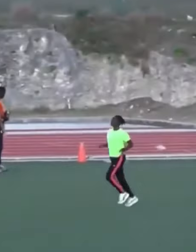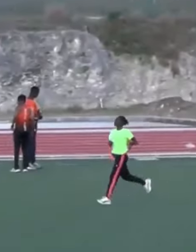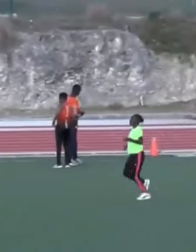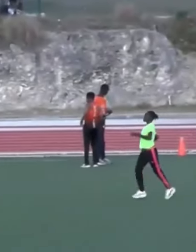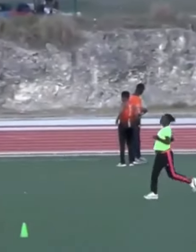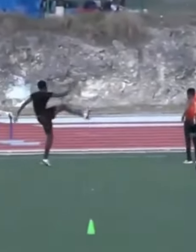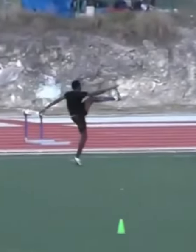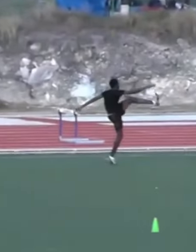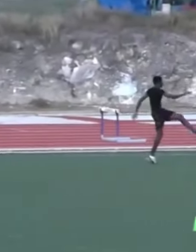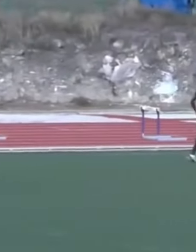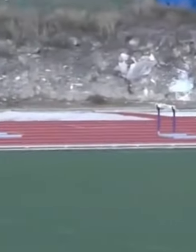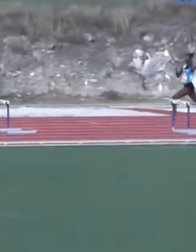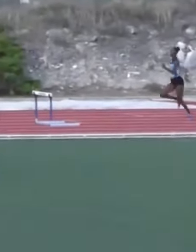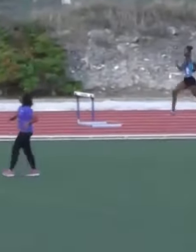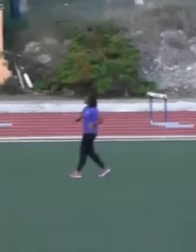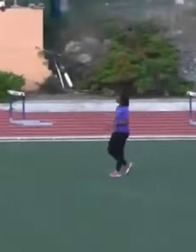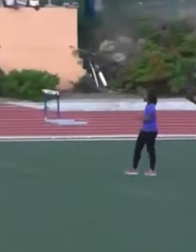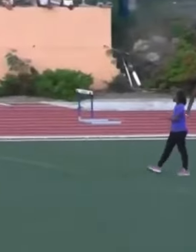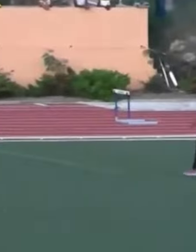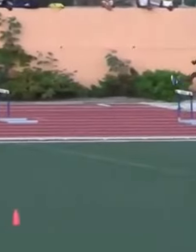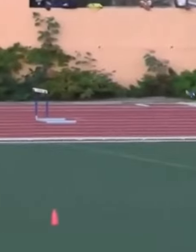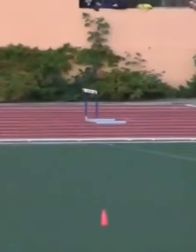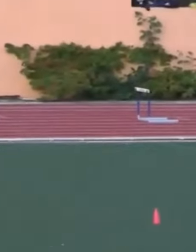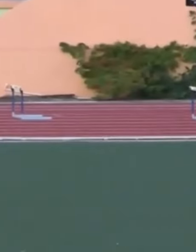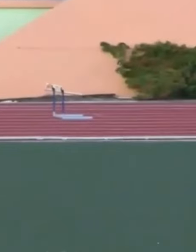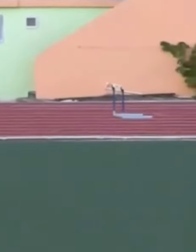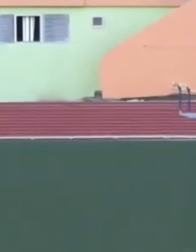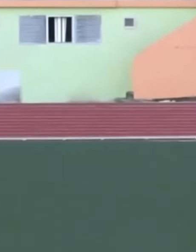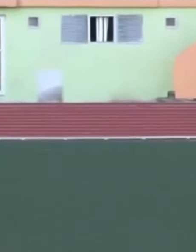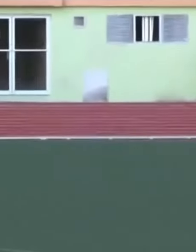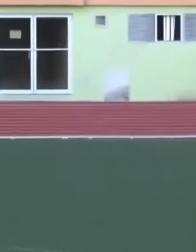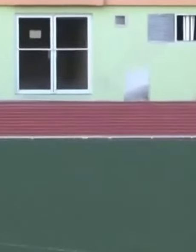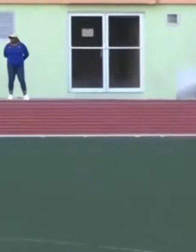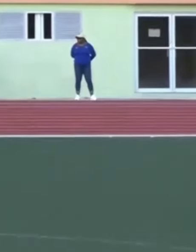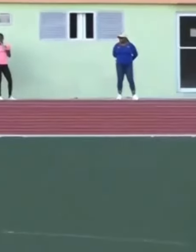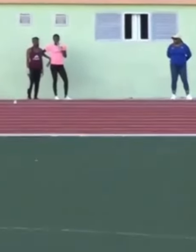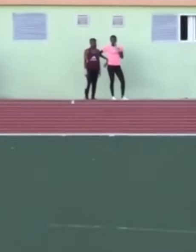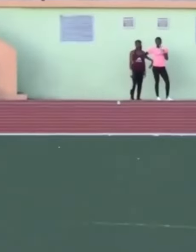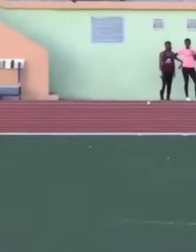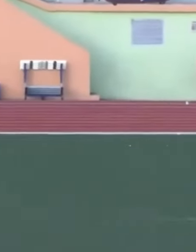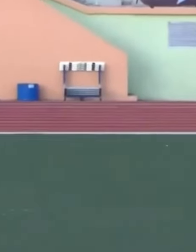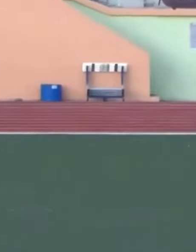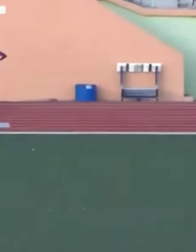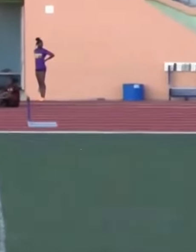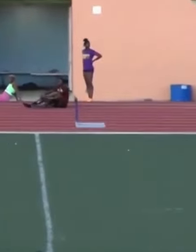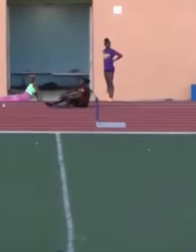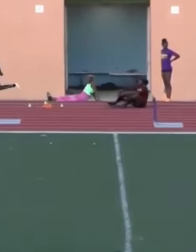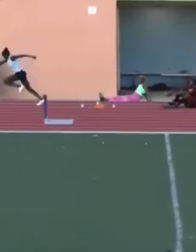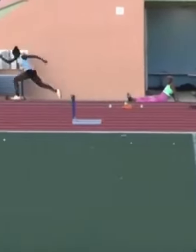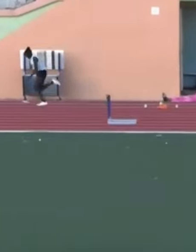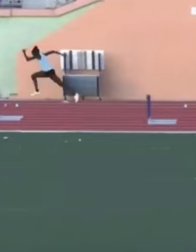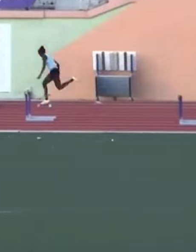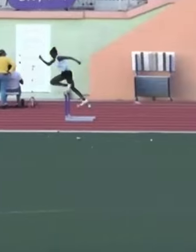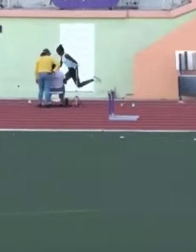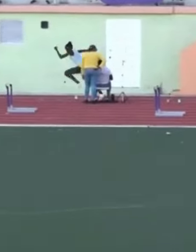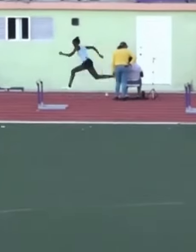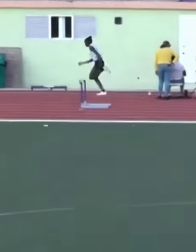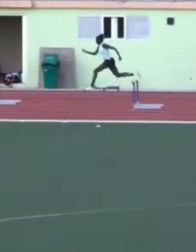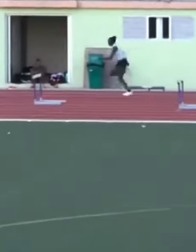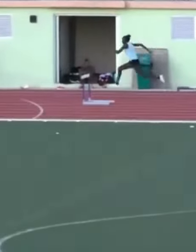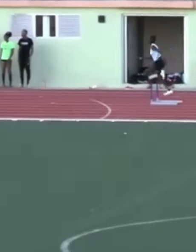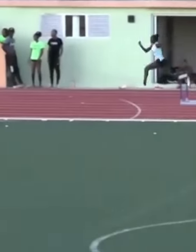Let's begin with the ladies' 400-meter hurdles, where despite it being a field of just 3 starters, Olympian Tia Adena Bell stamped her dominance from the get-go. And